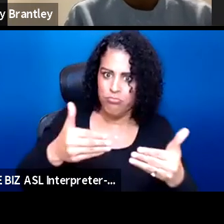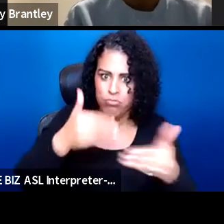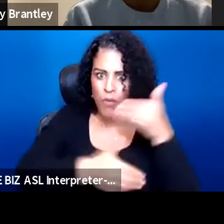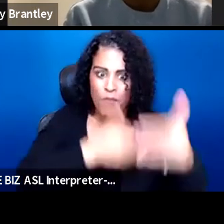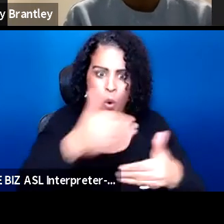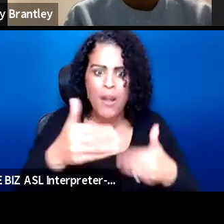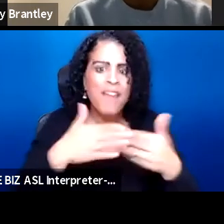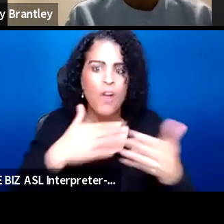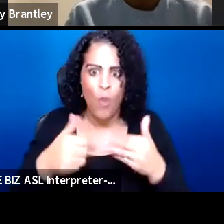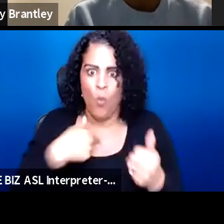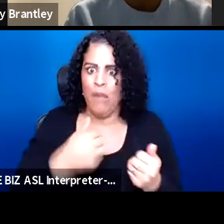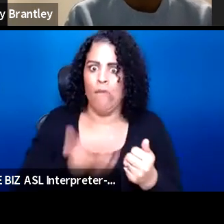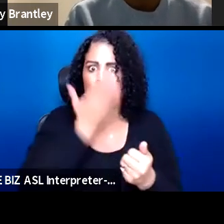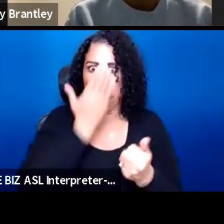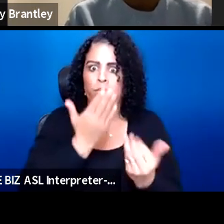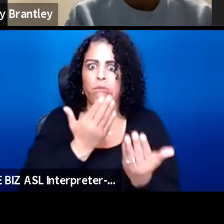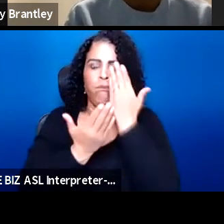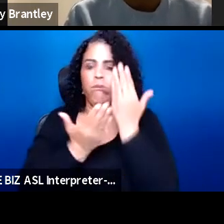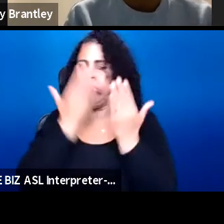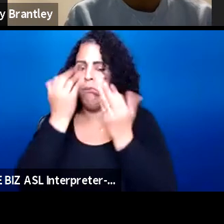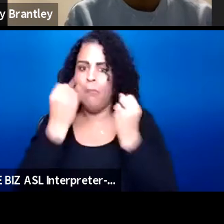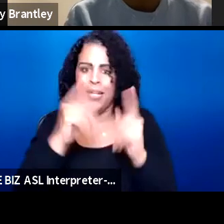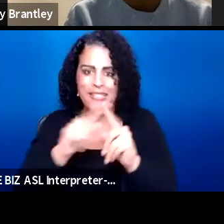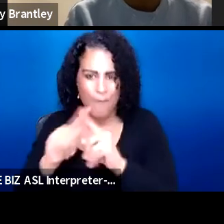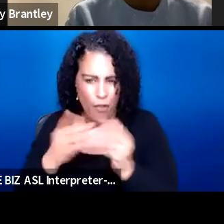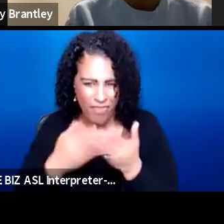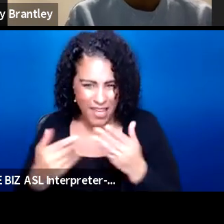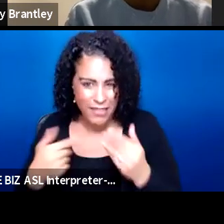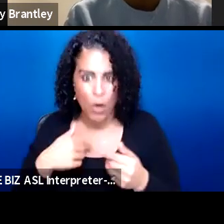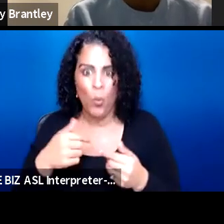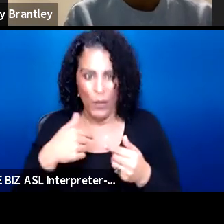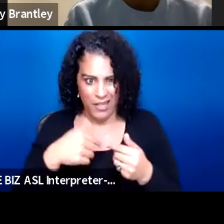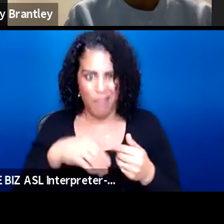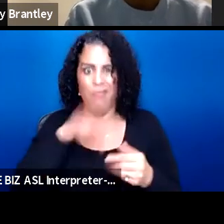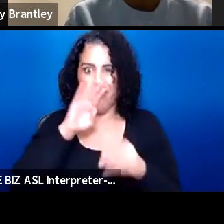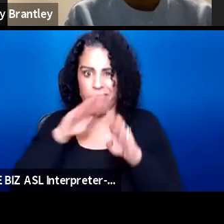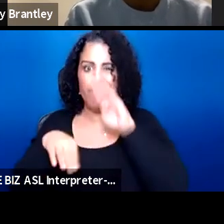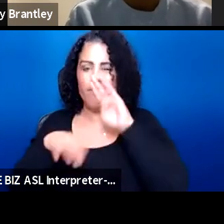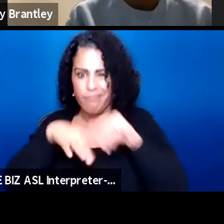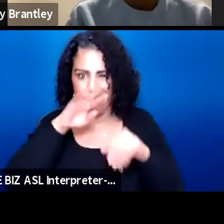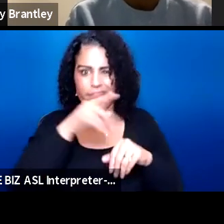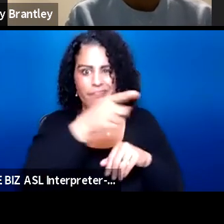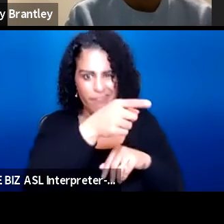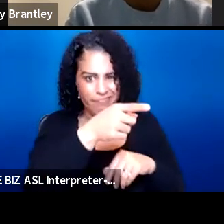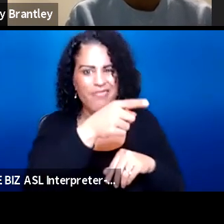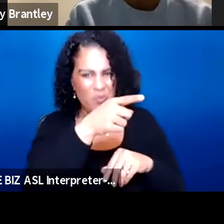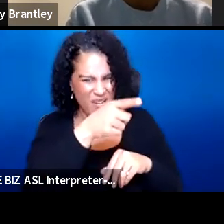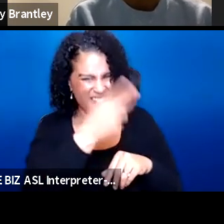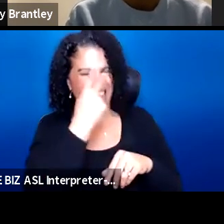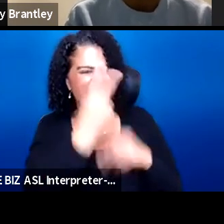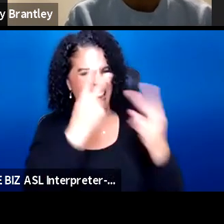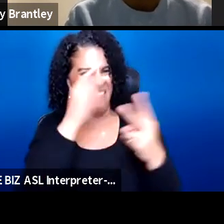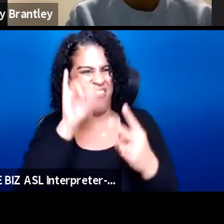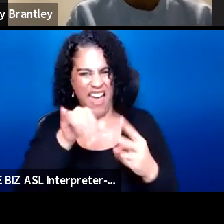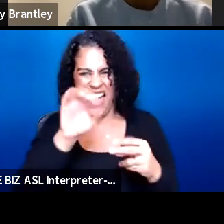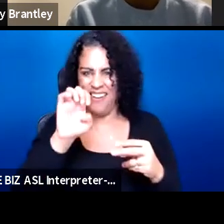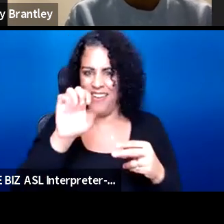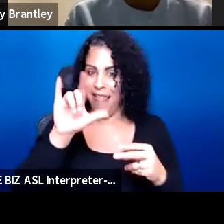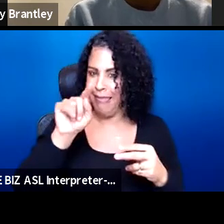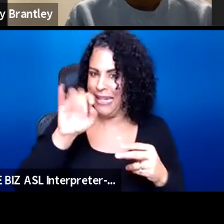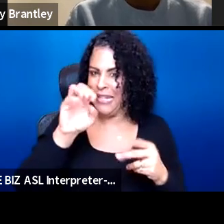these different things and we are running into, you know, these forms of elitism in our careers, because it's not impossible to